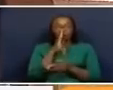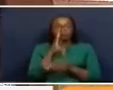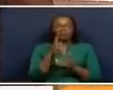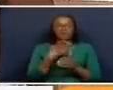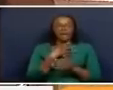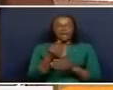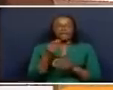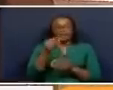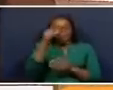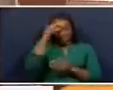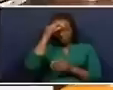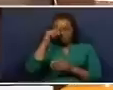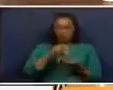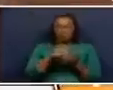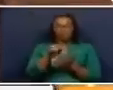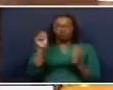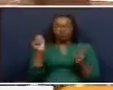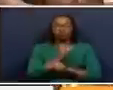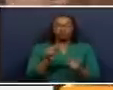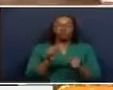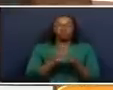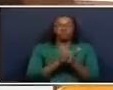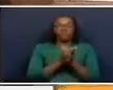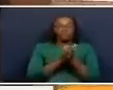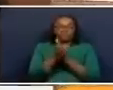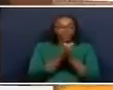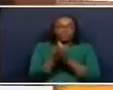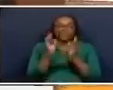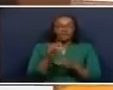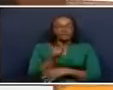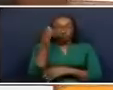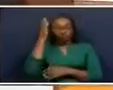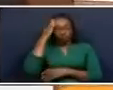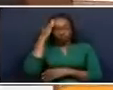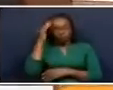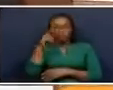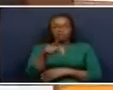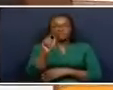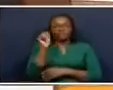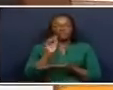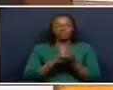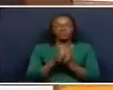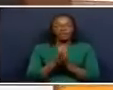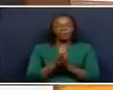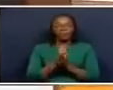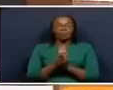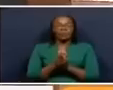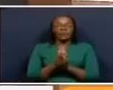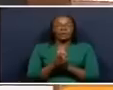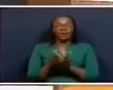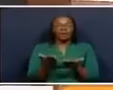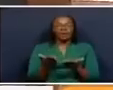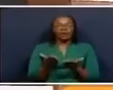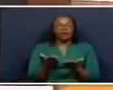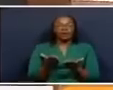that you cannot be as ambitious if you know that you're going to be held accountable to deliver on those promises, because a lot of those